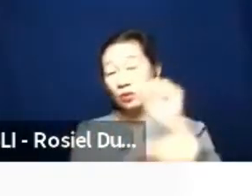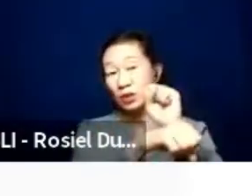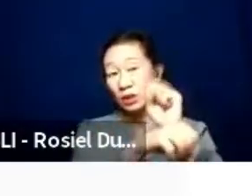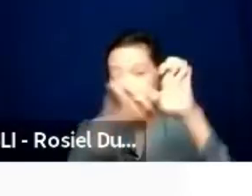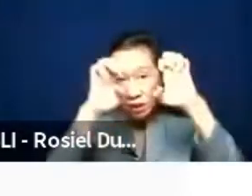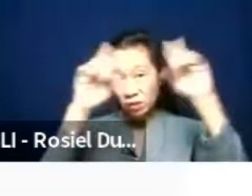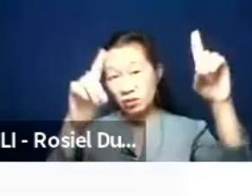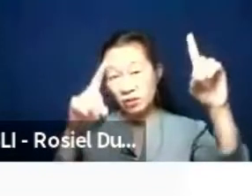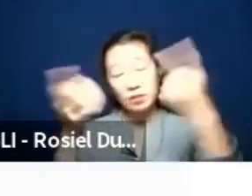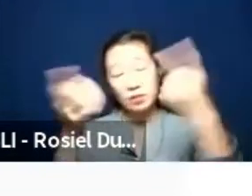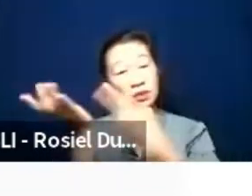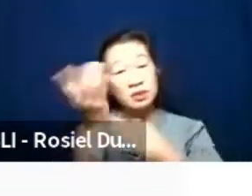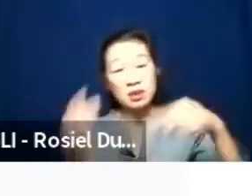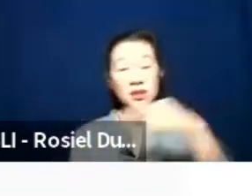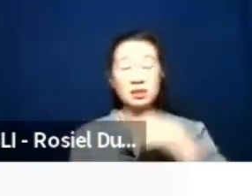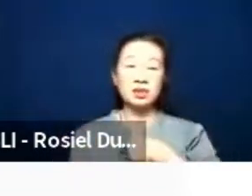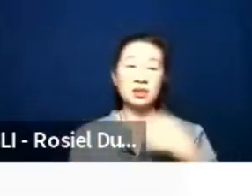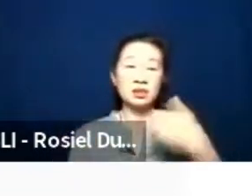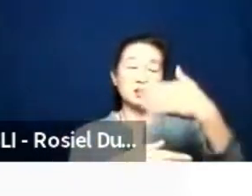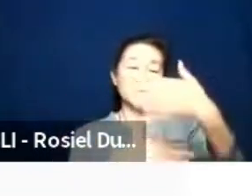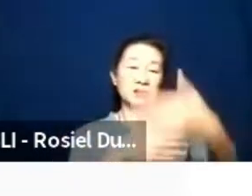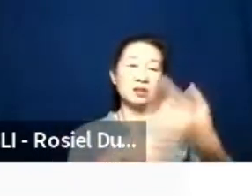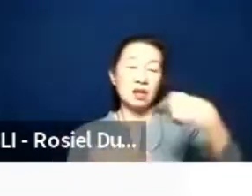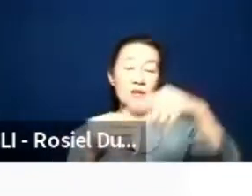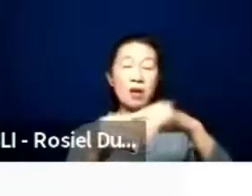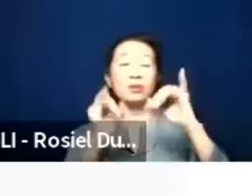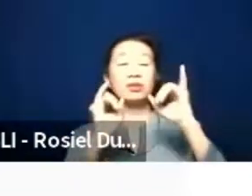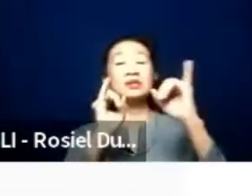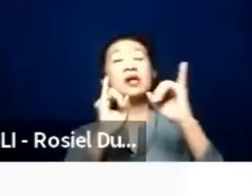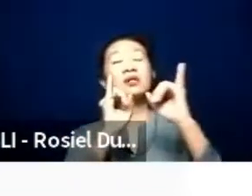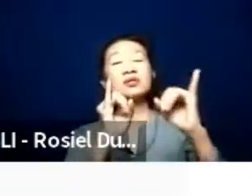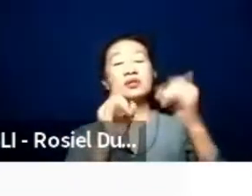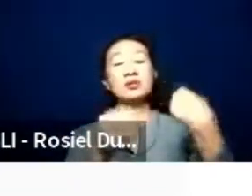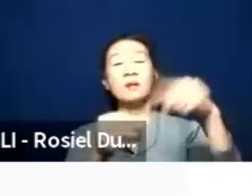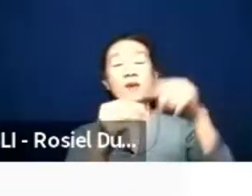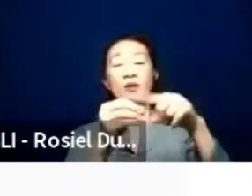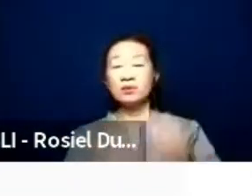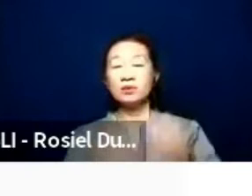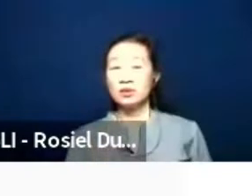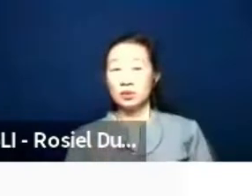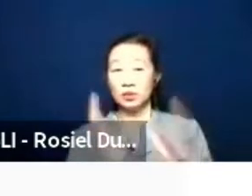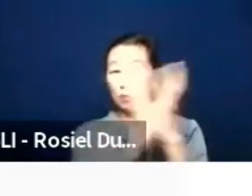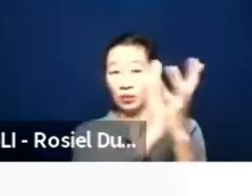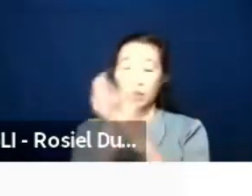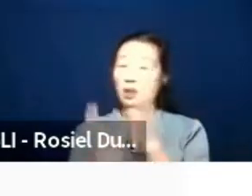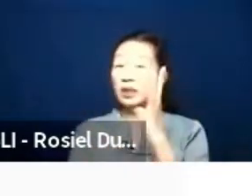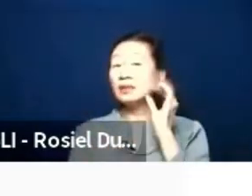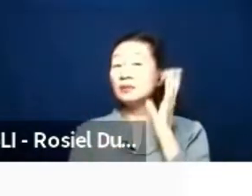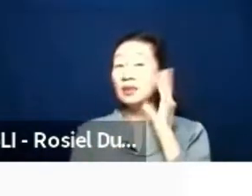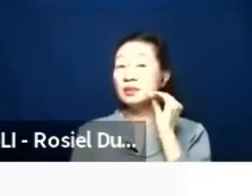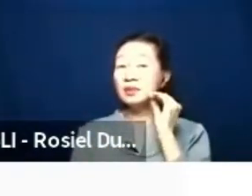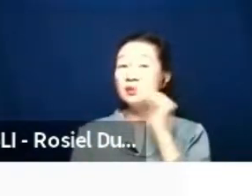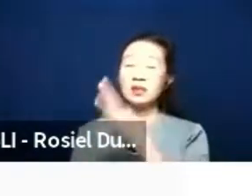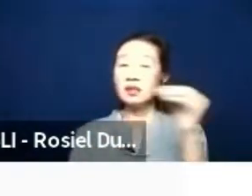Ang itatackle natin in the next few slides about instruction, about community experiences,